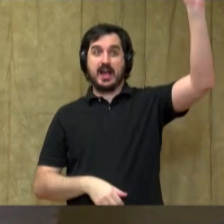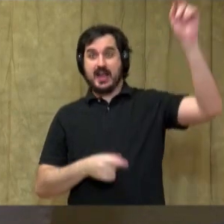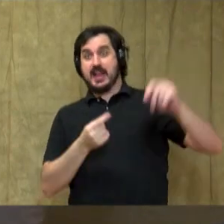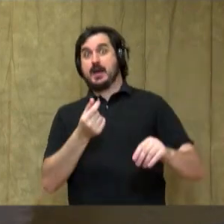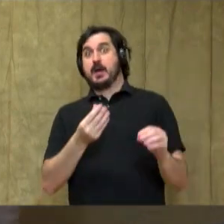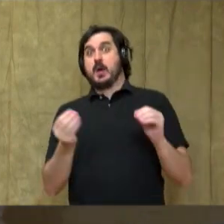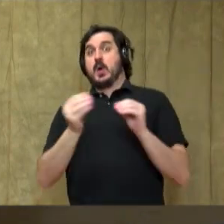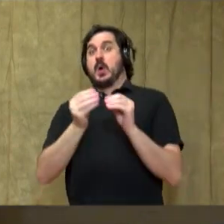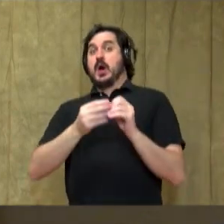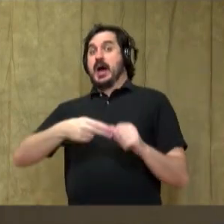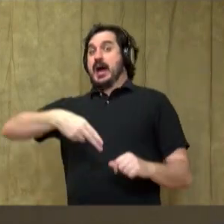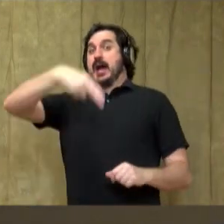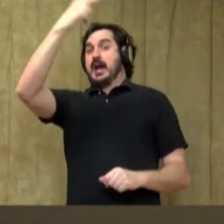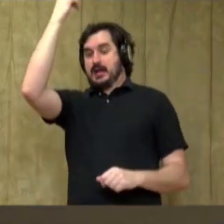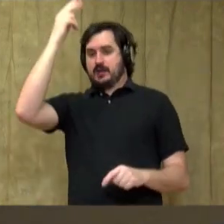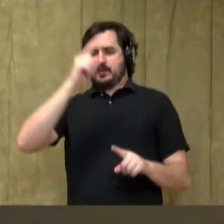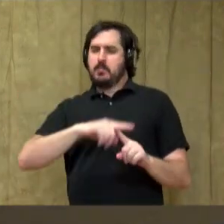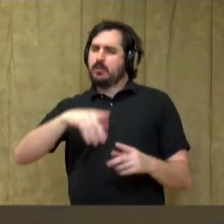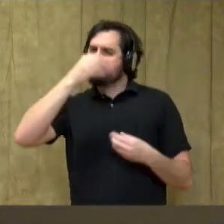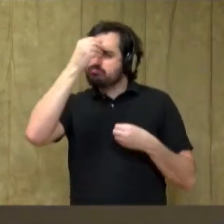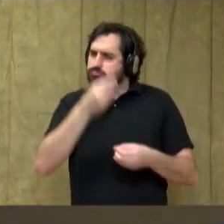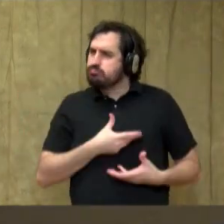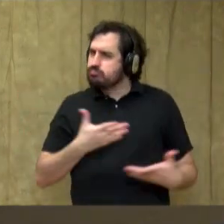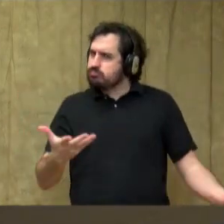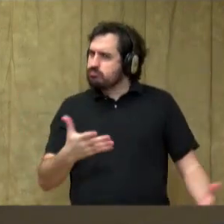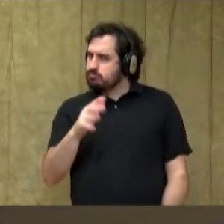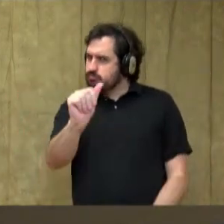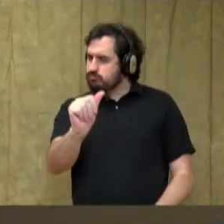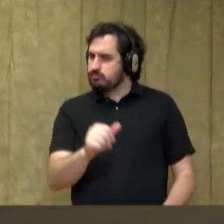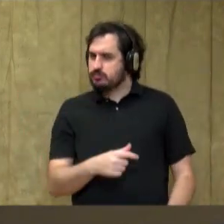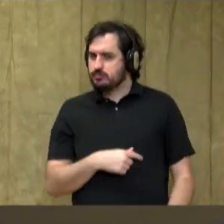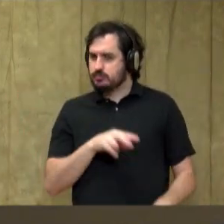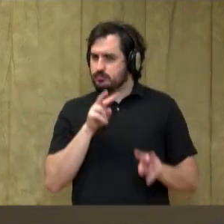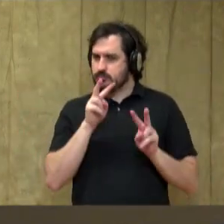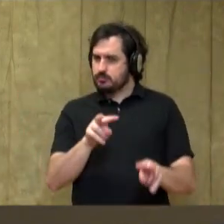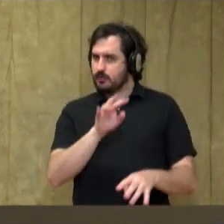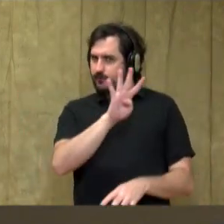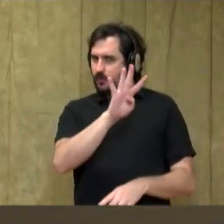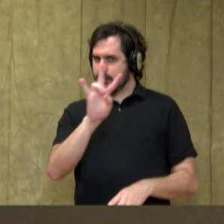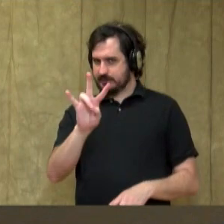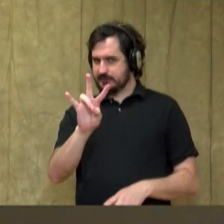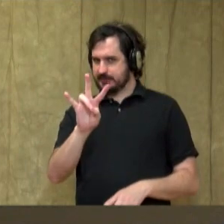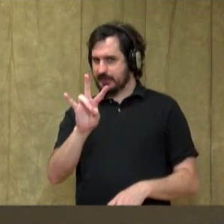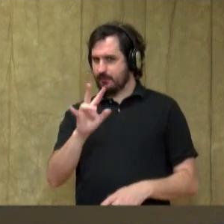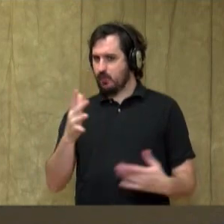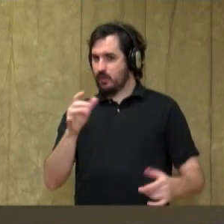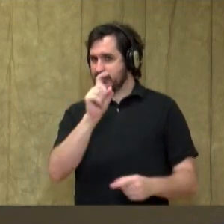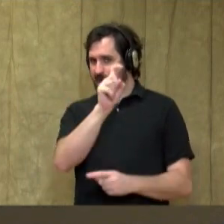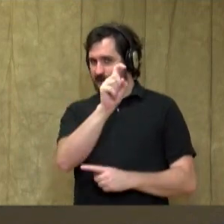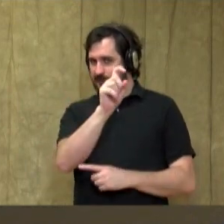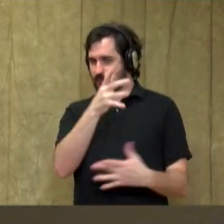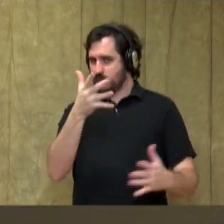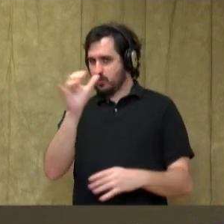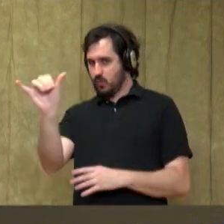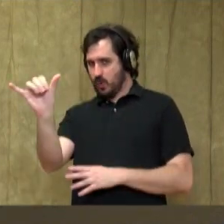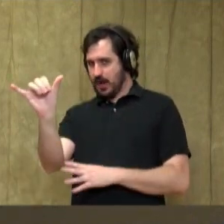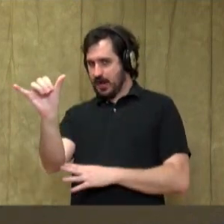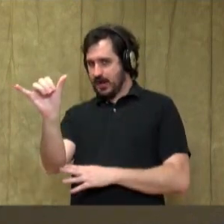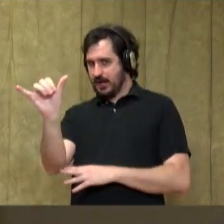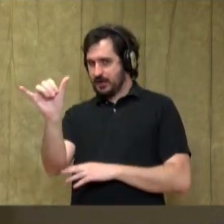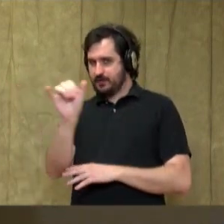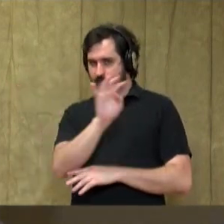okay? But tell me what A is. So looking at 4 and 7, what is your X? What is your